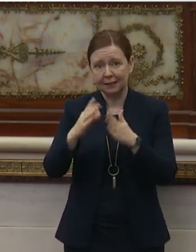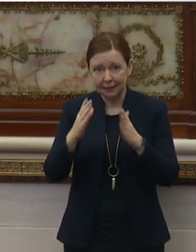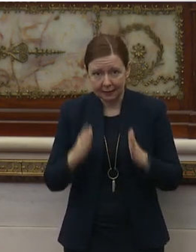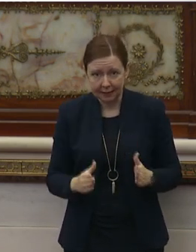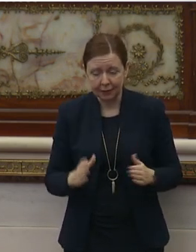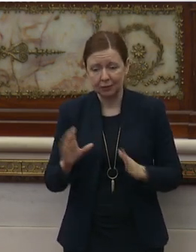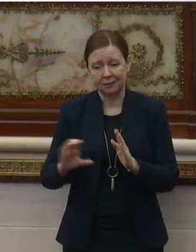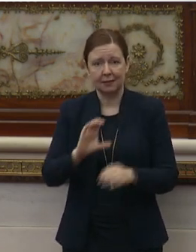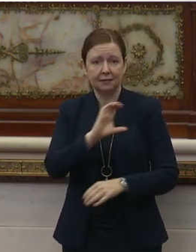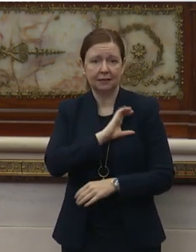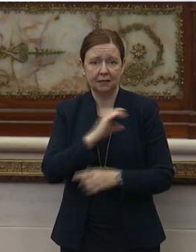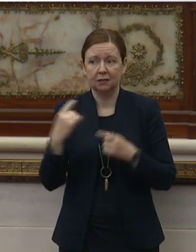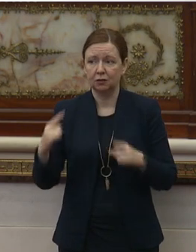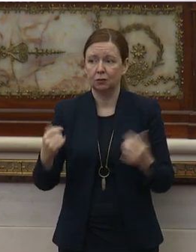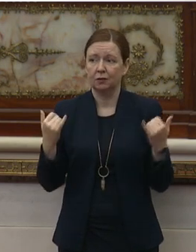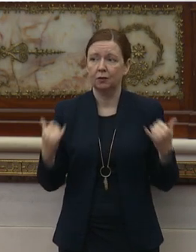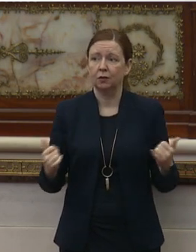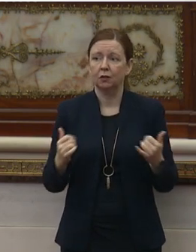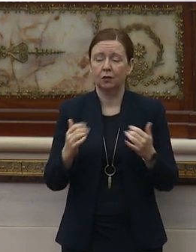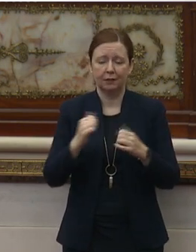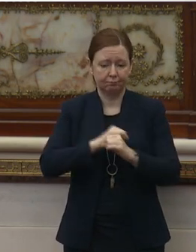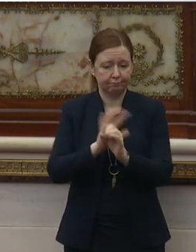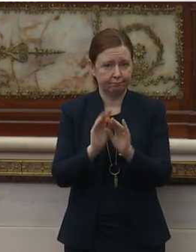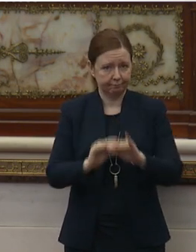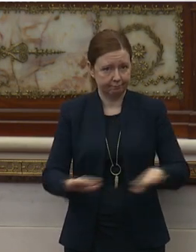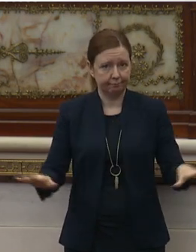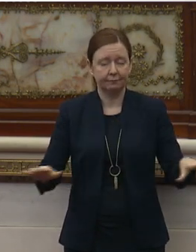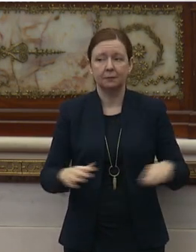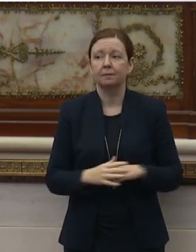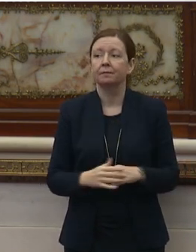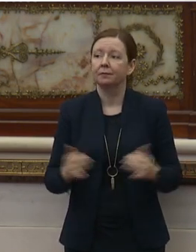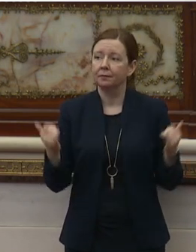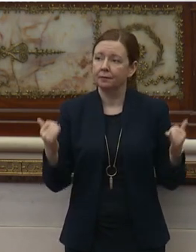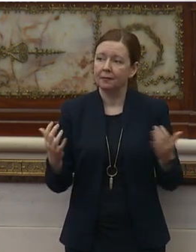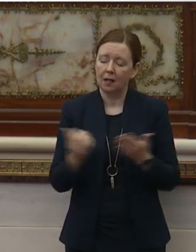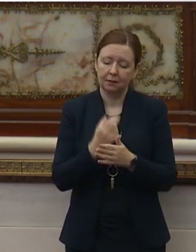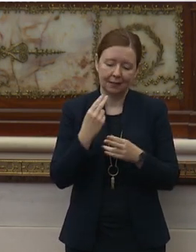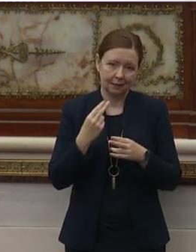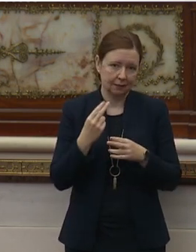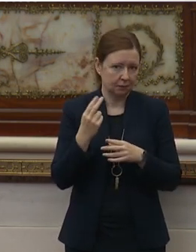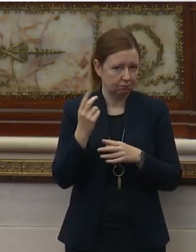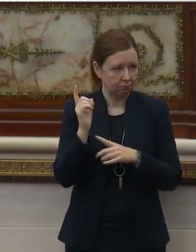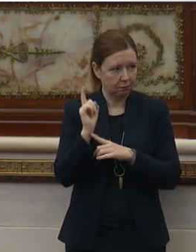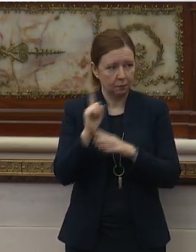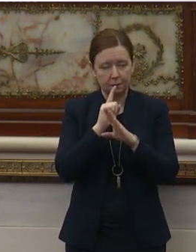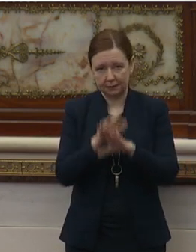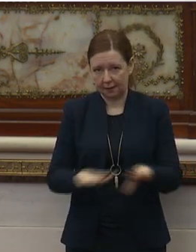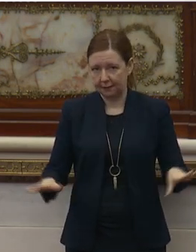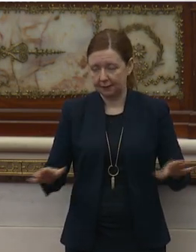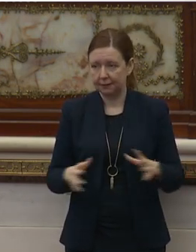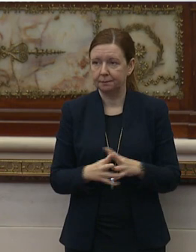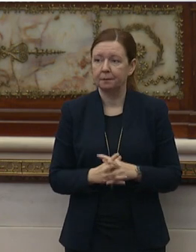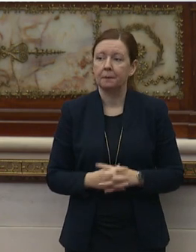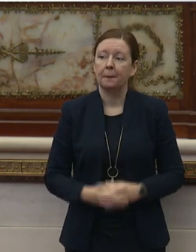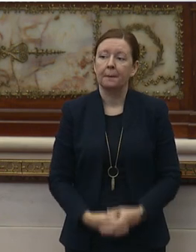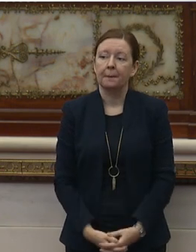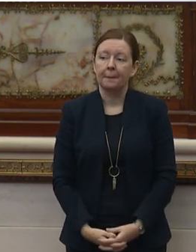and citizens during the current public health crisis. Let's now take a moment of silence.